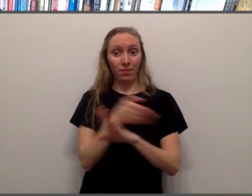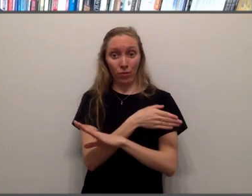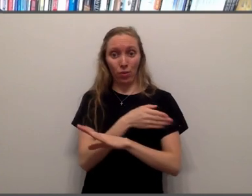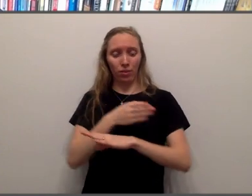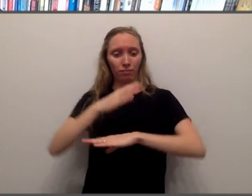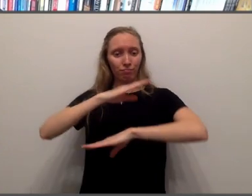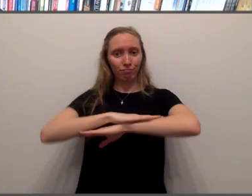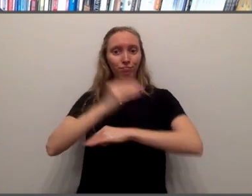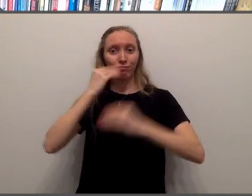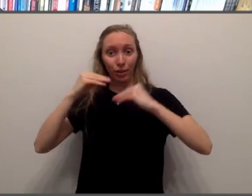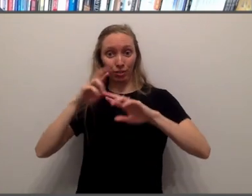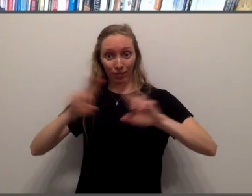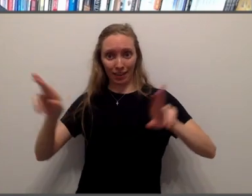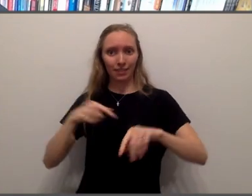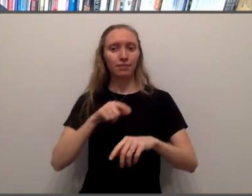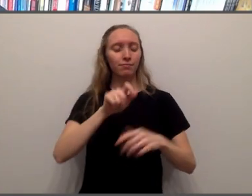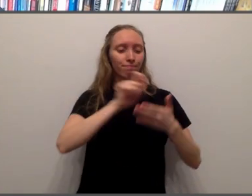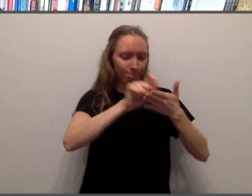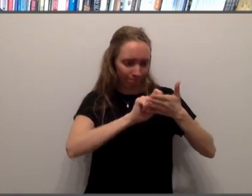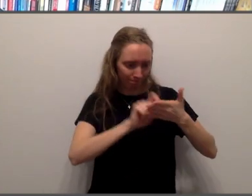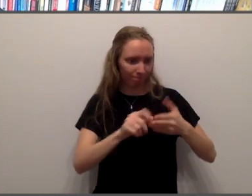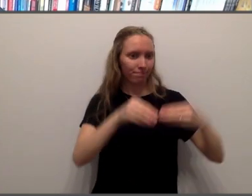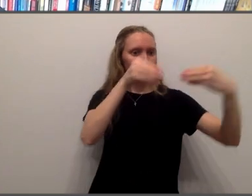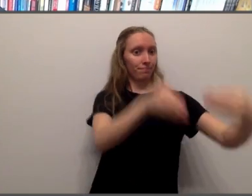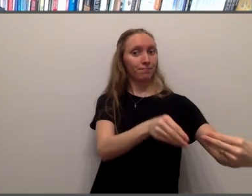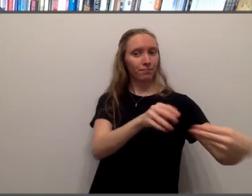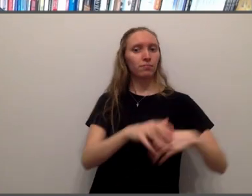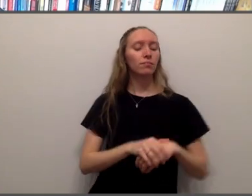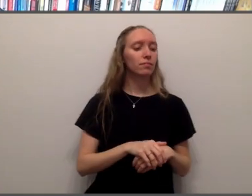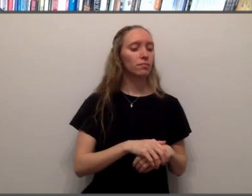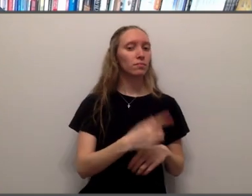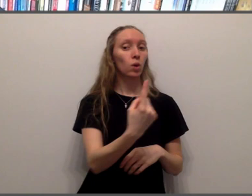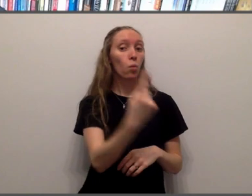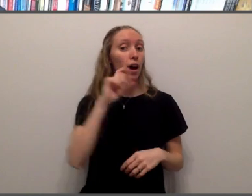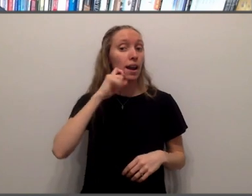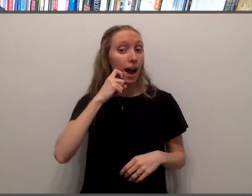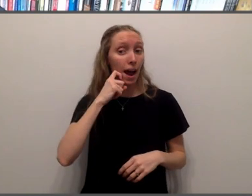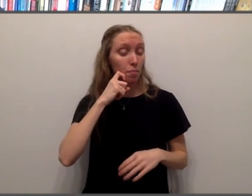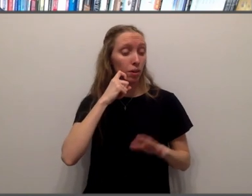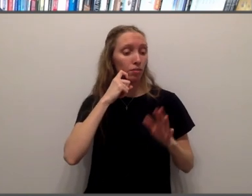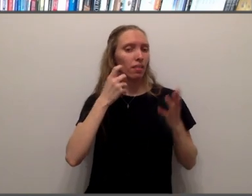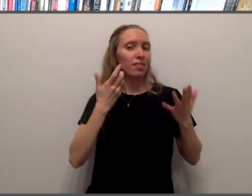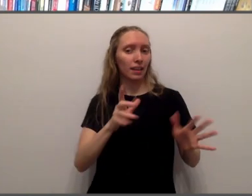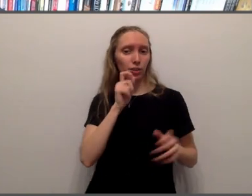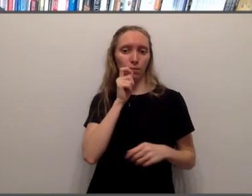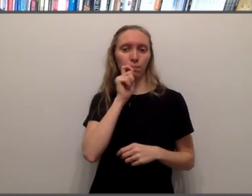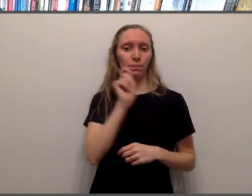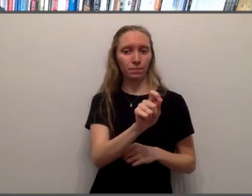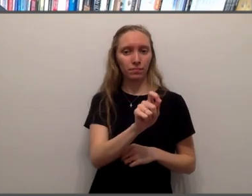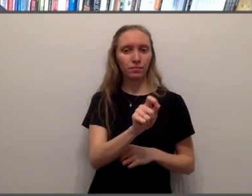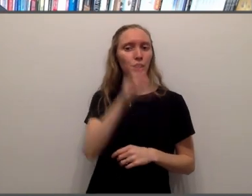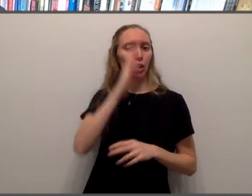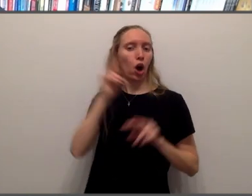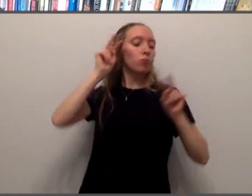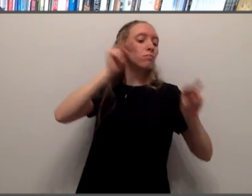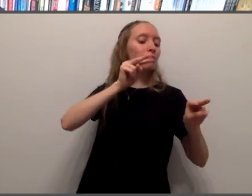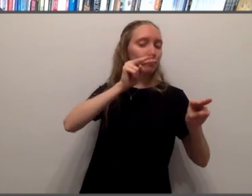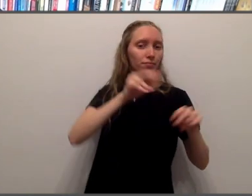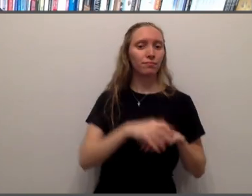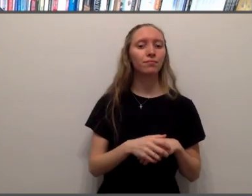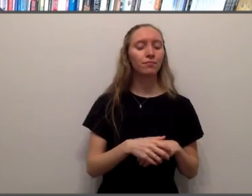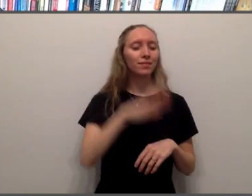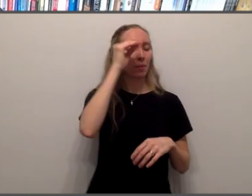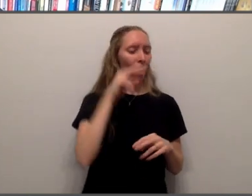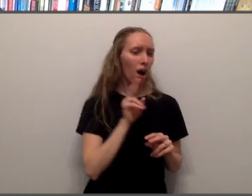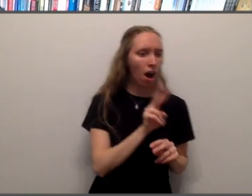wrote a handwritten sign that said, "Take only one apple, God is watching." Well, one of the little boys runs down and